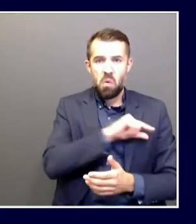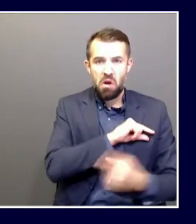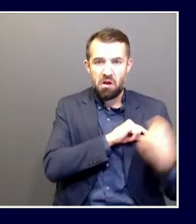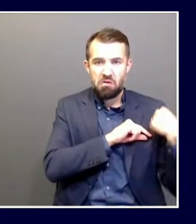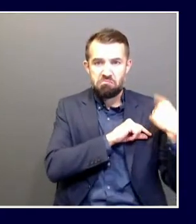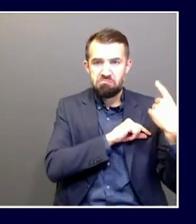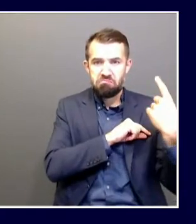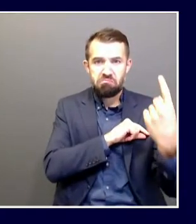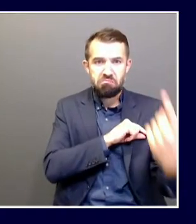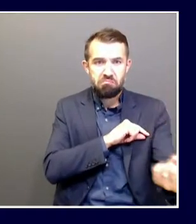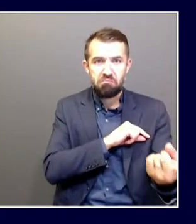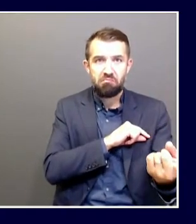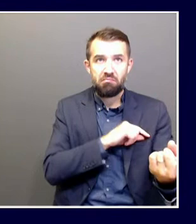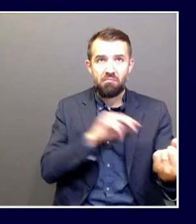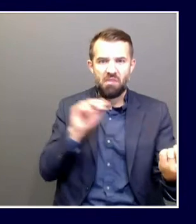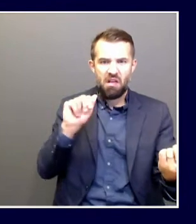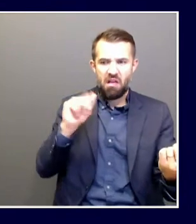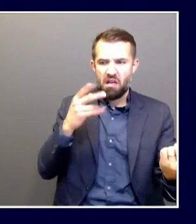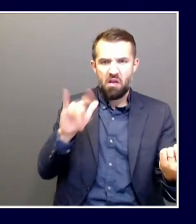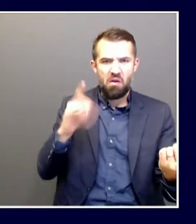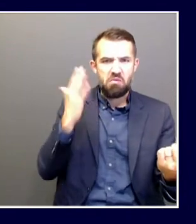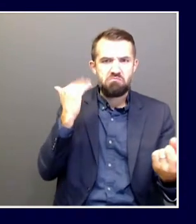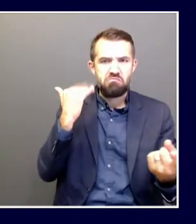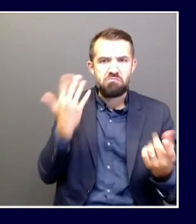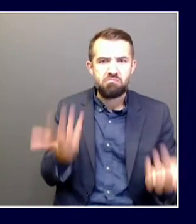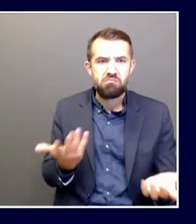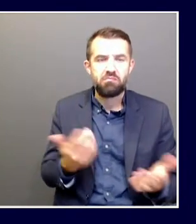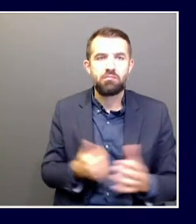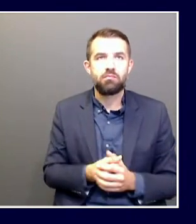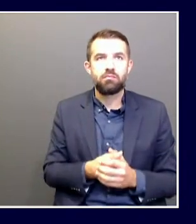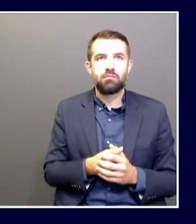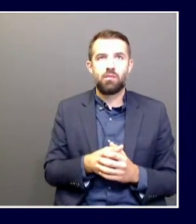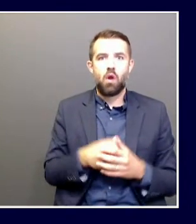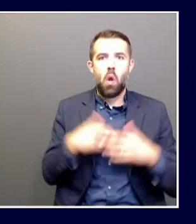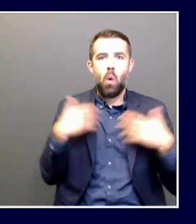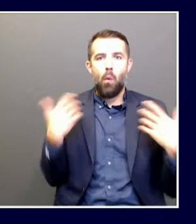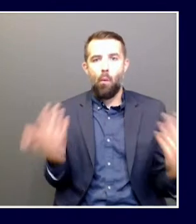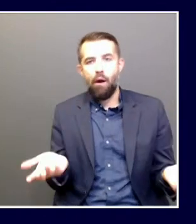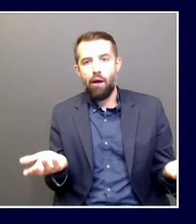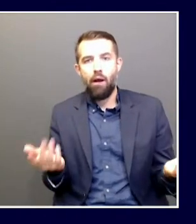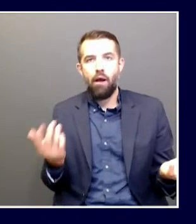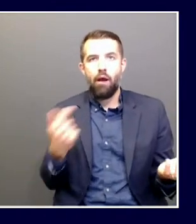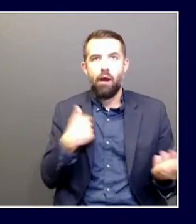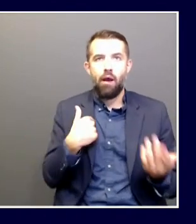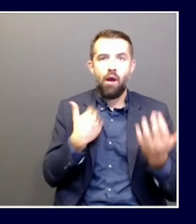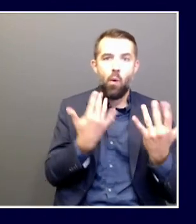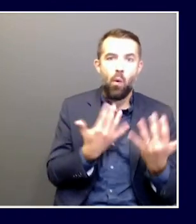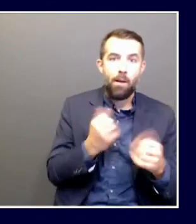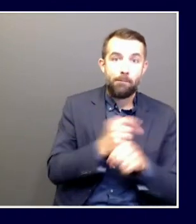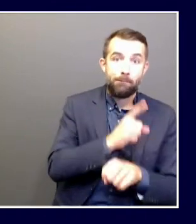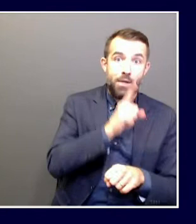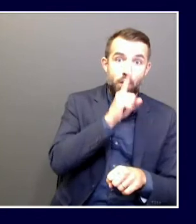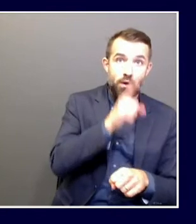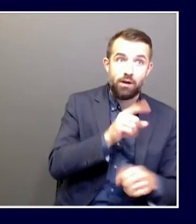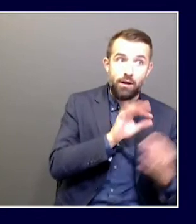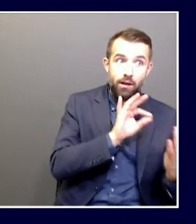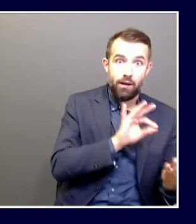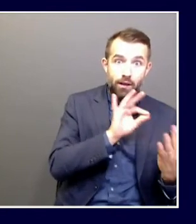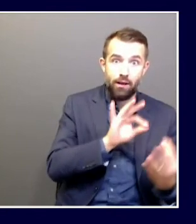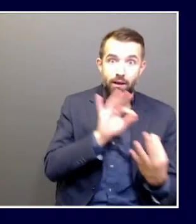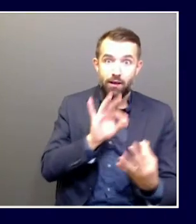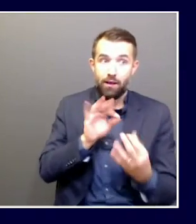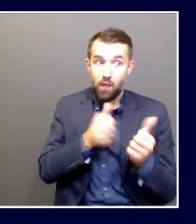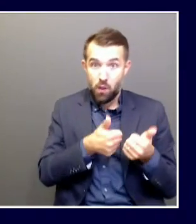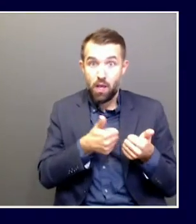today? And that individual said, in effect, well, I wanted to wait just to make sure everything was okay, and saw that there have been billions of